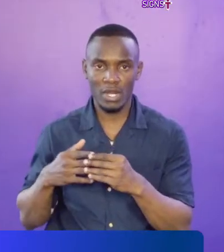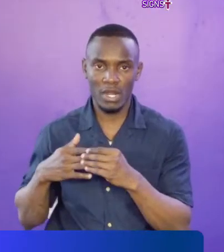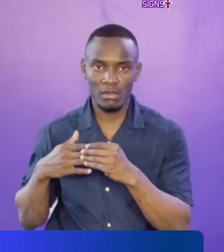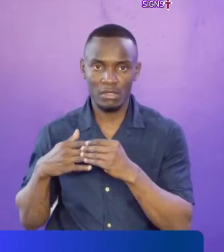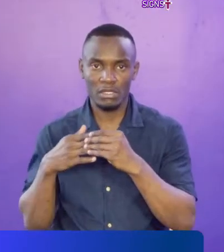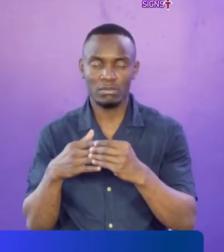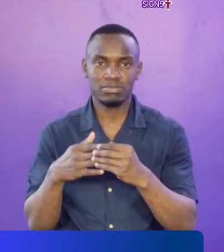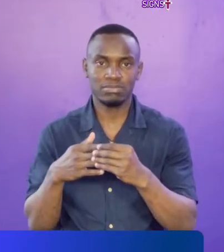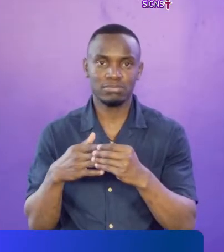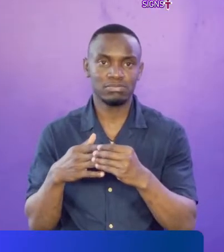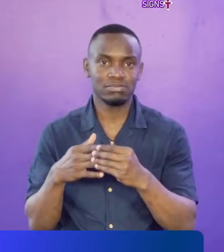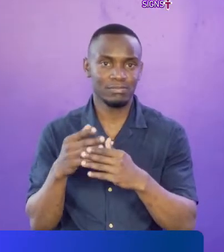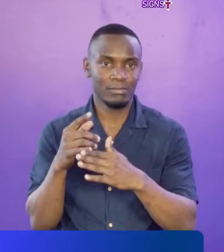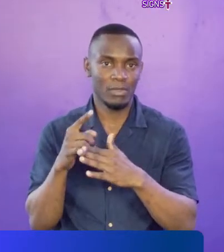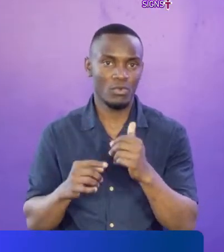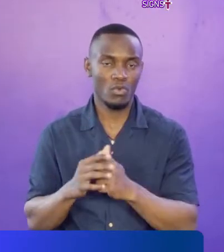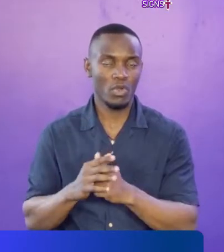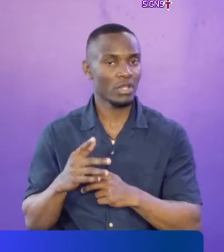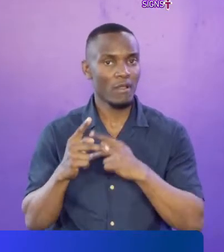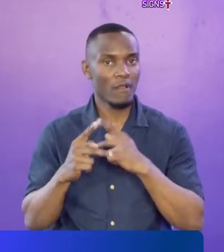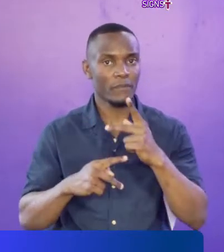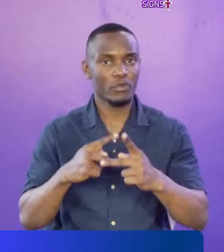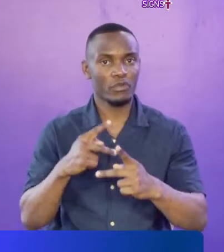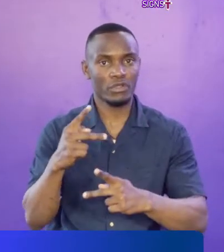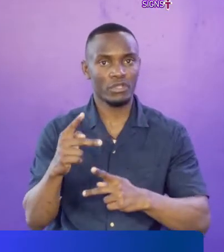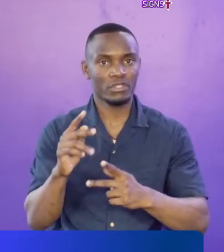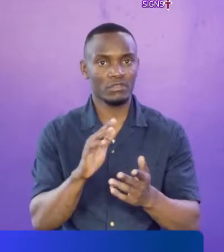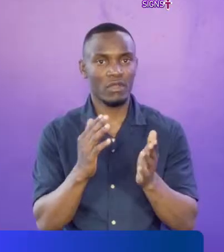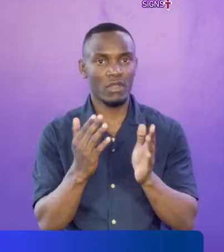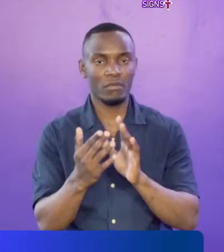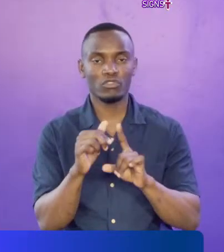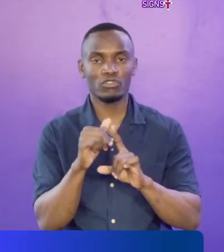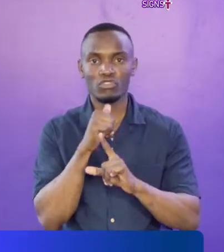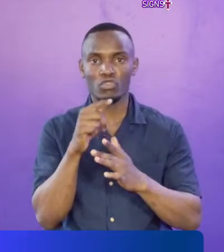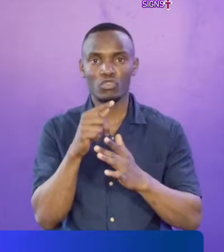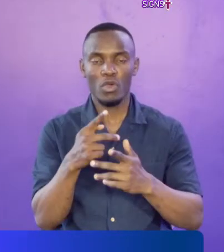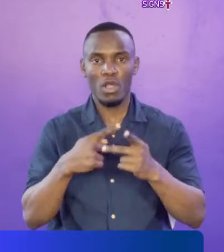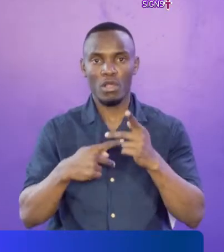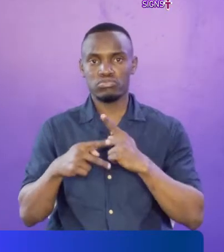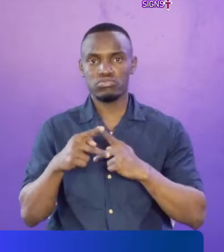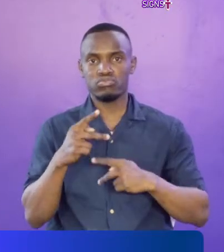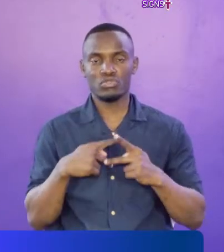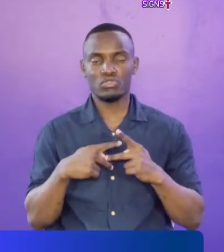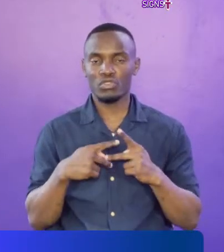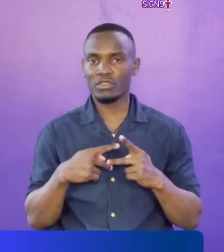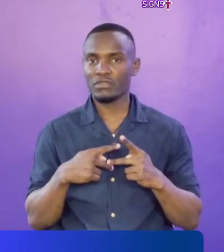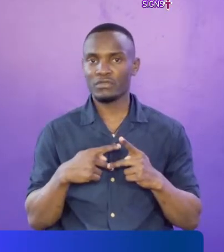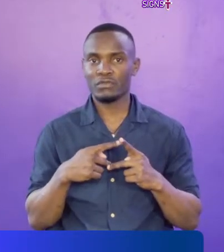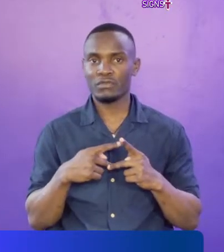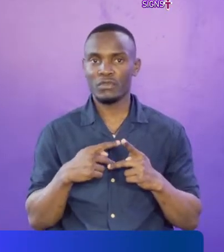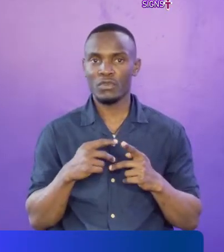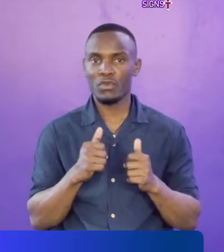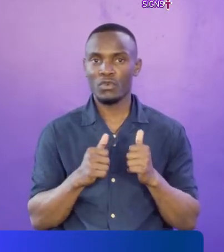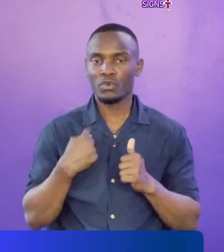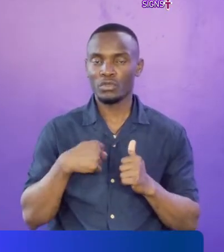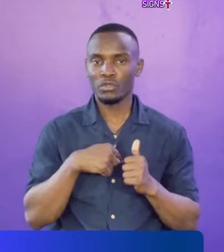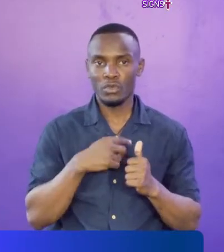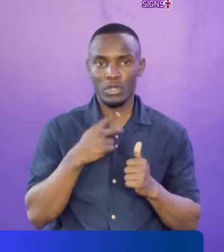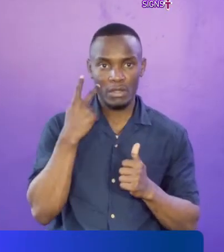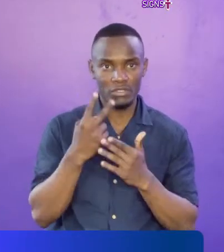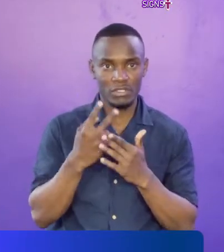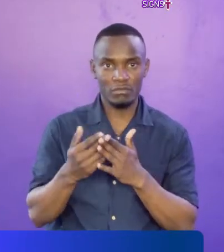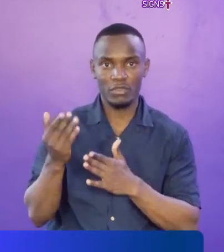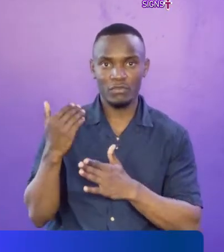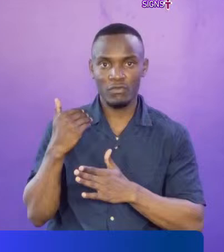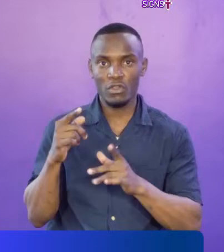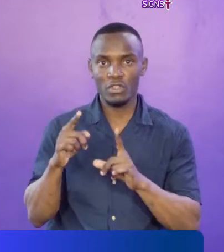of approach, not a retrogressive kind of approach that we have often seen around. Yes, that's a lot